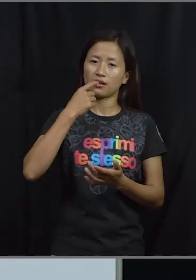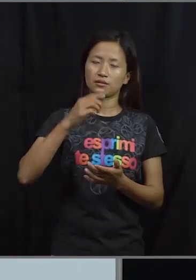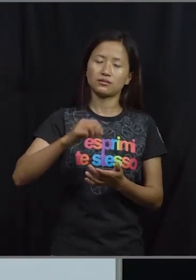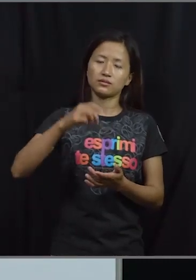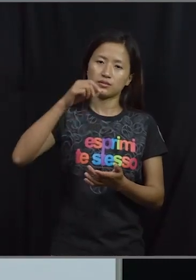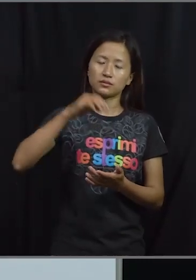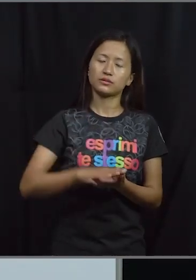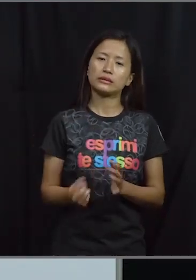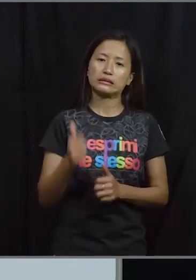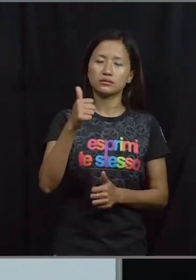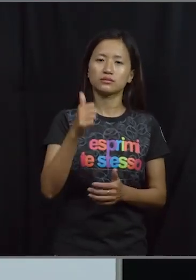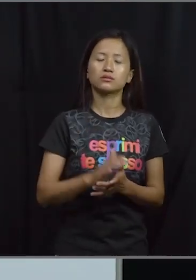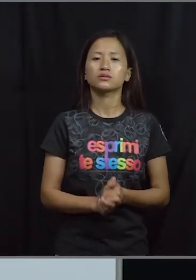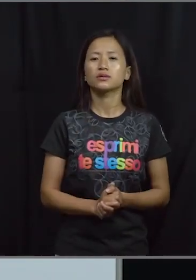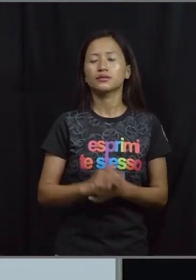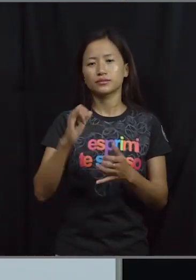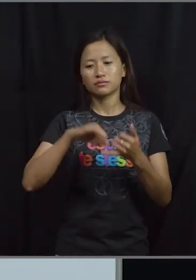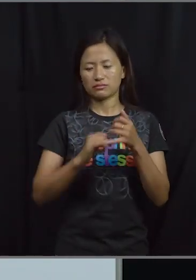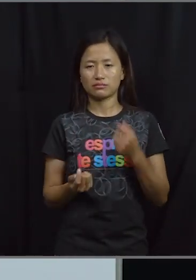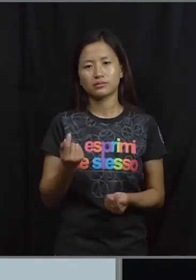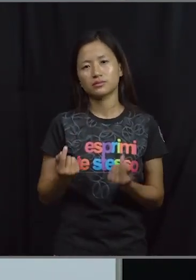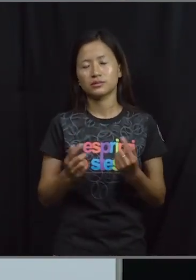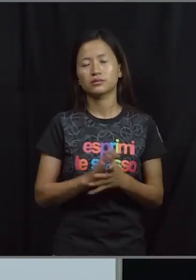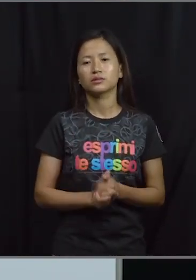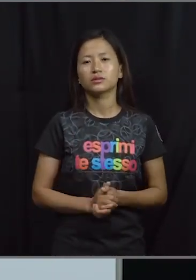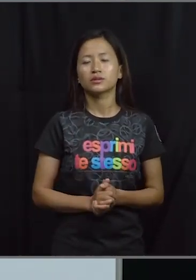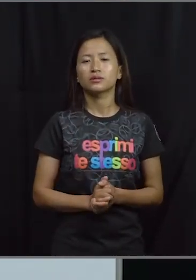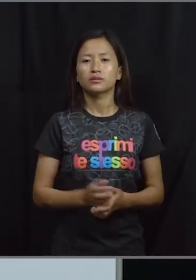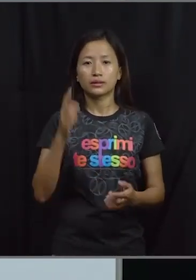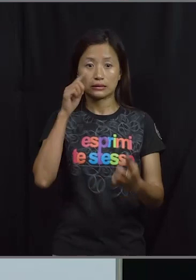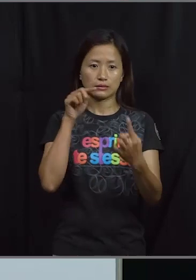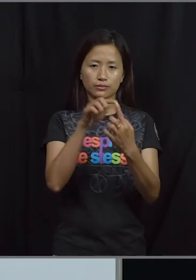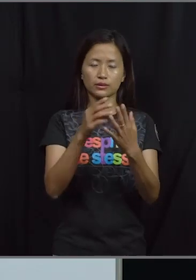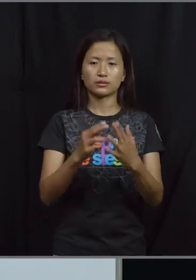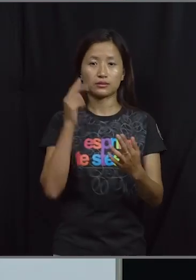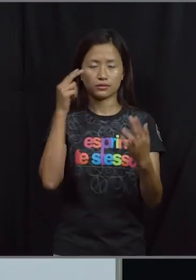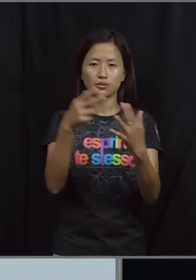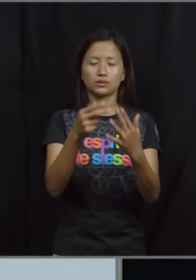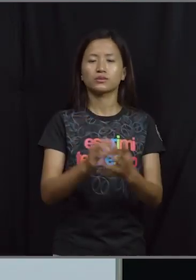does not hold good in this situation. This happens because of expected